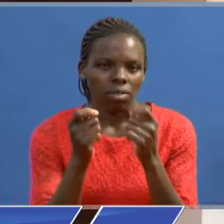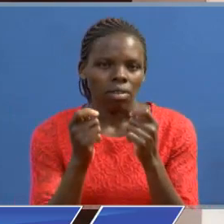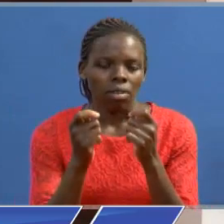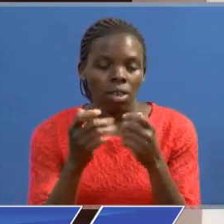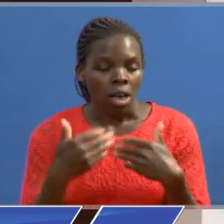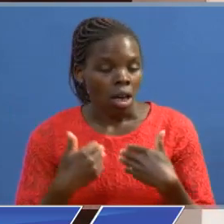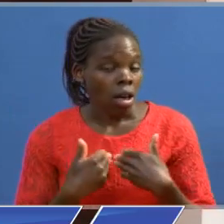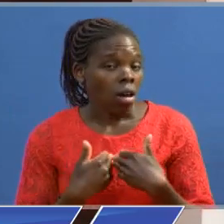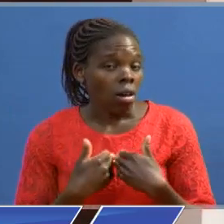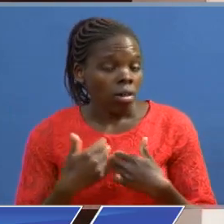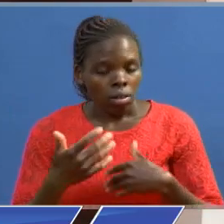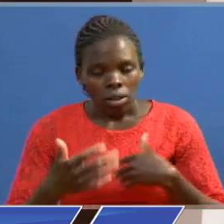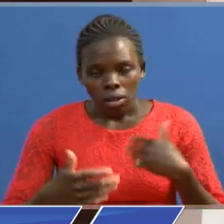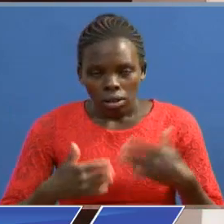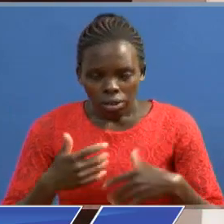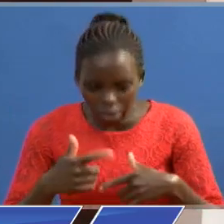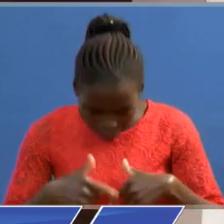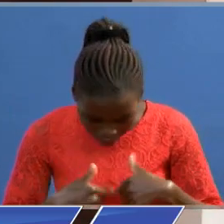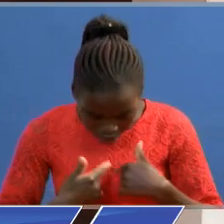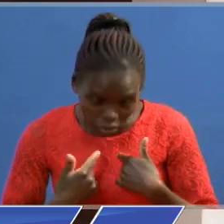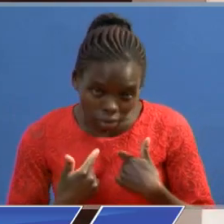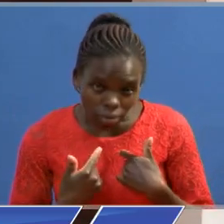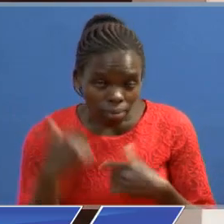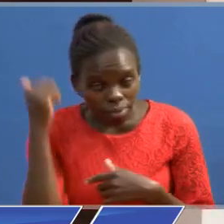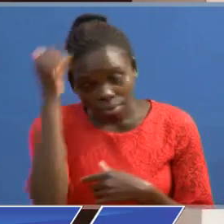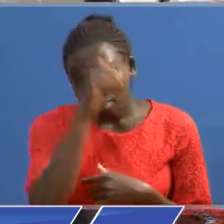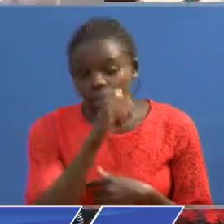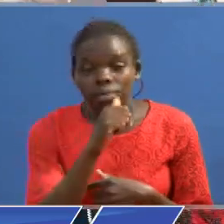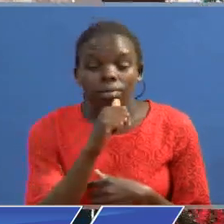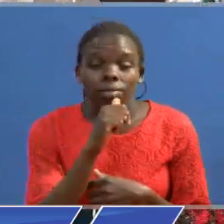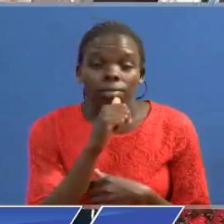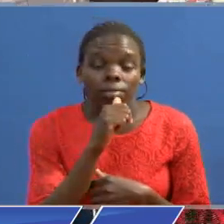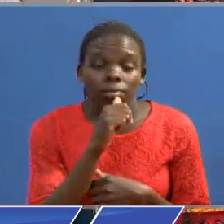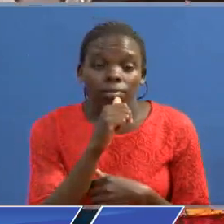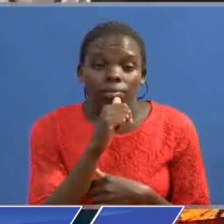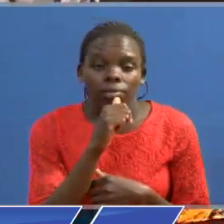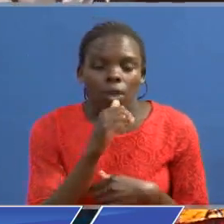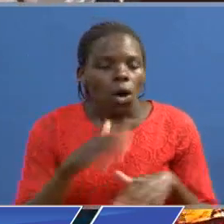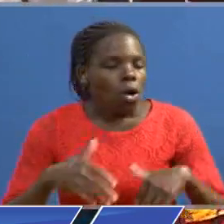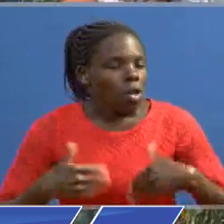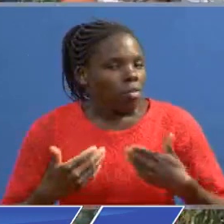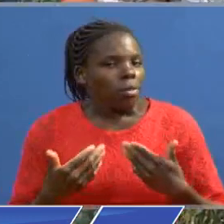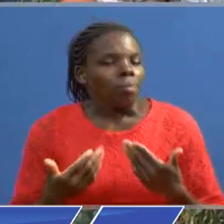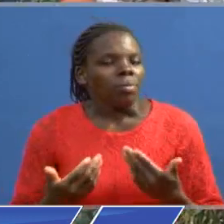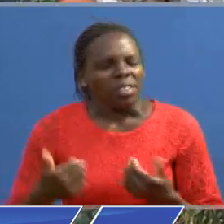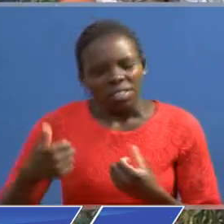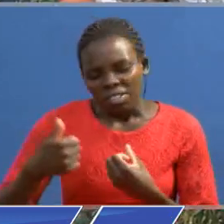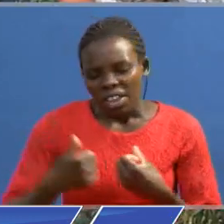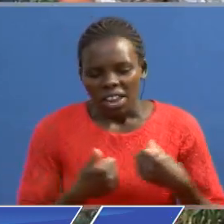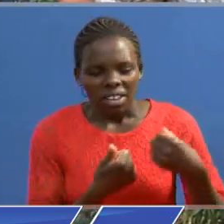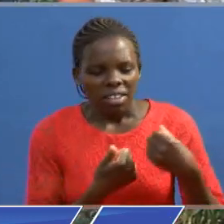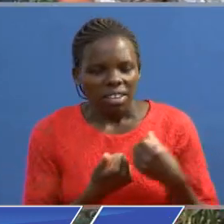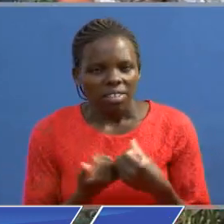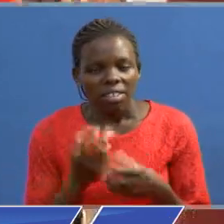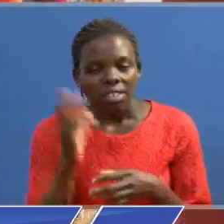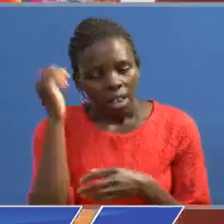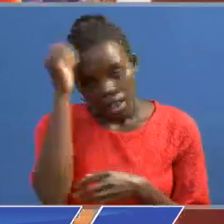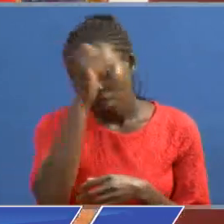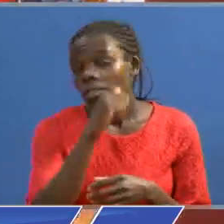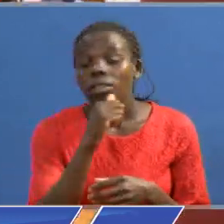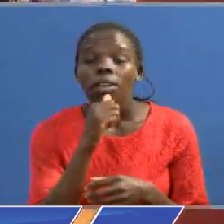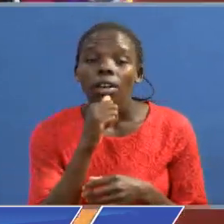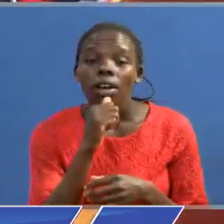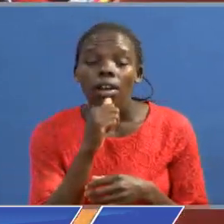to enjoy and feel the Africanness in we. However, challenges facing Africa are countries,